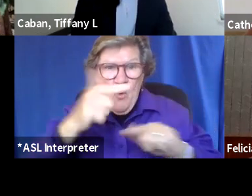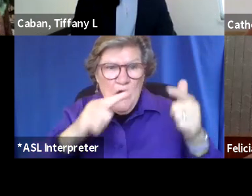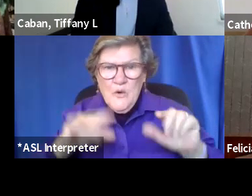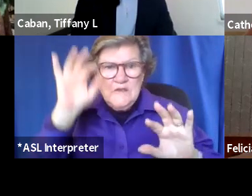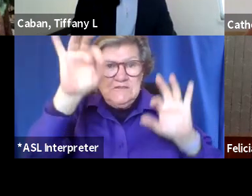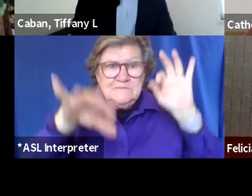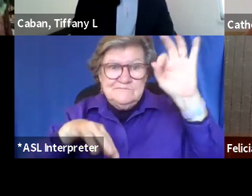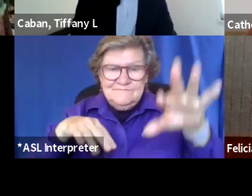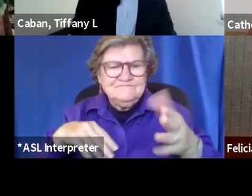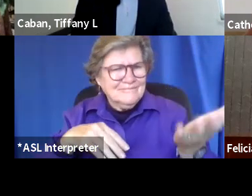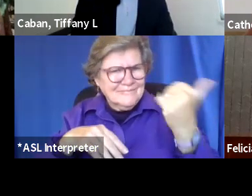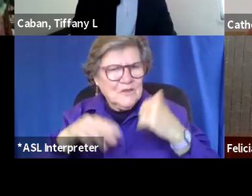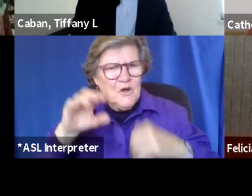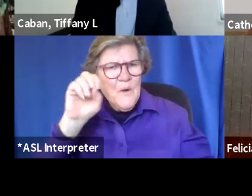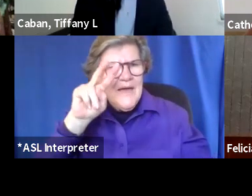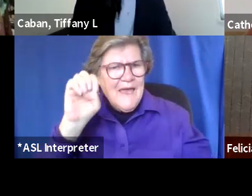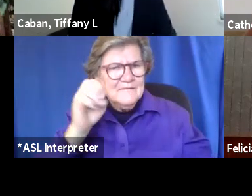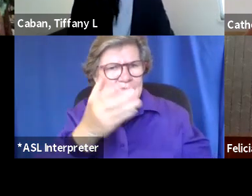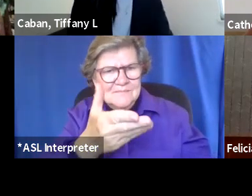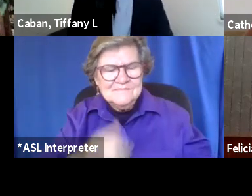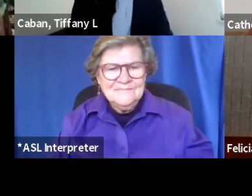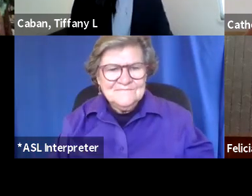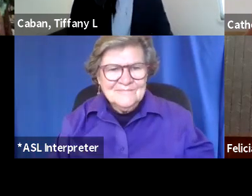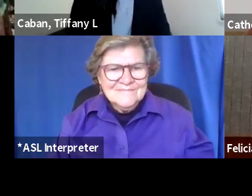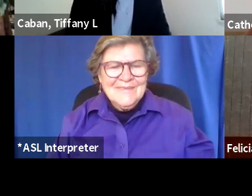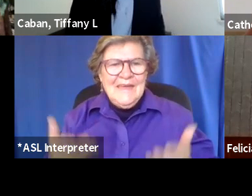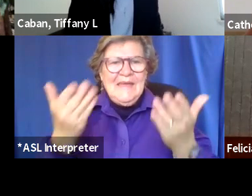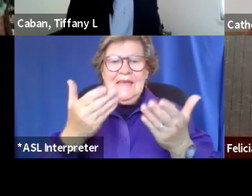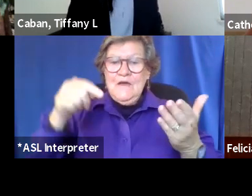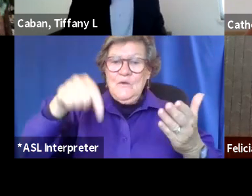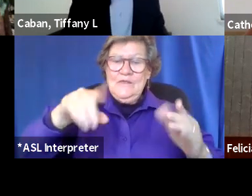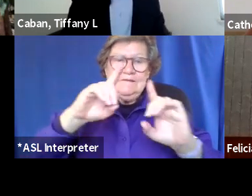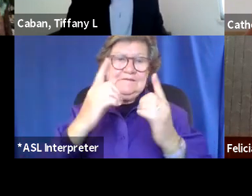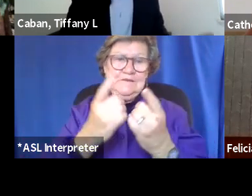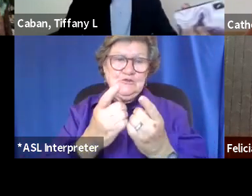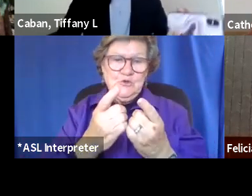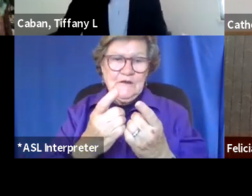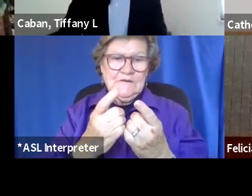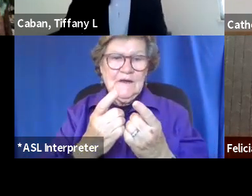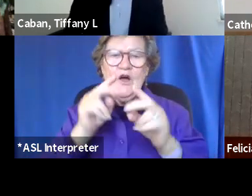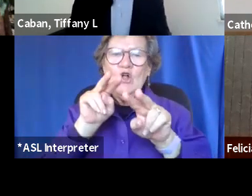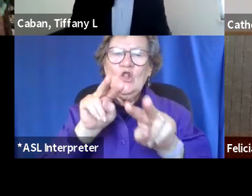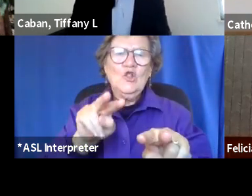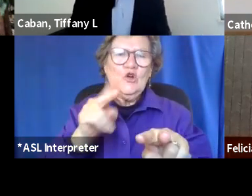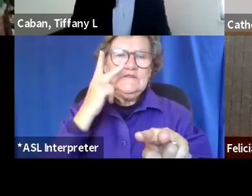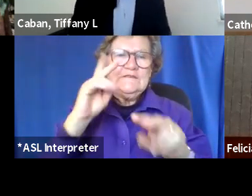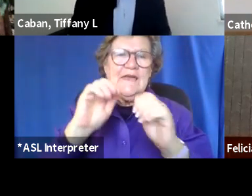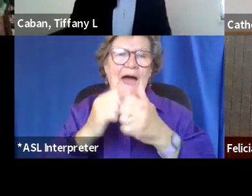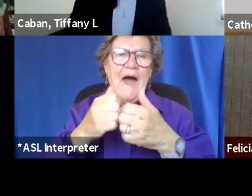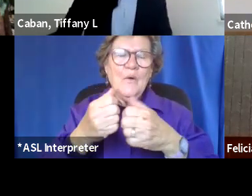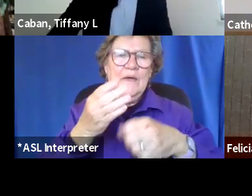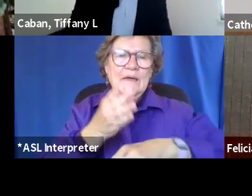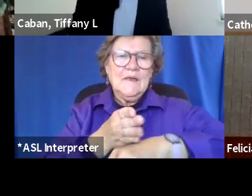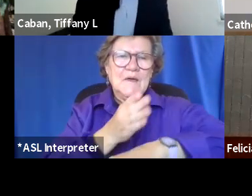in. Evie. So I think here in this district, what we can do is look at how we can increase battery storage